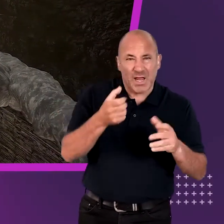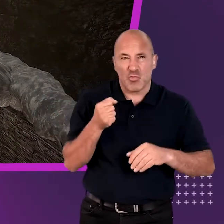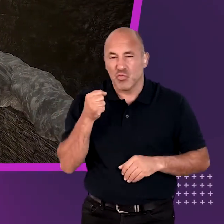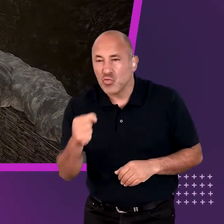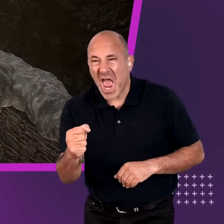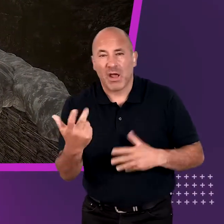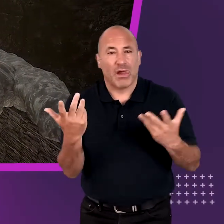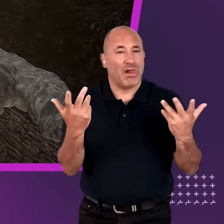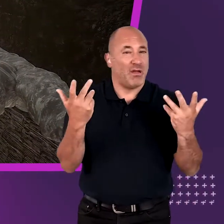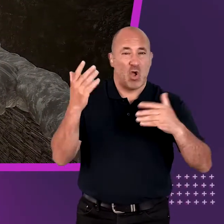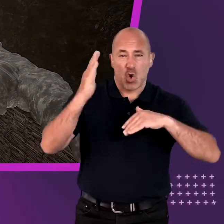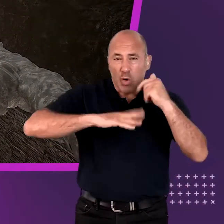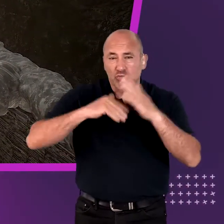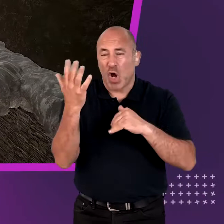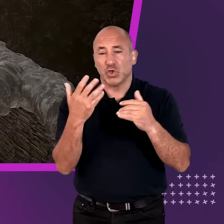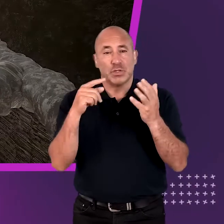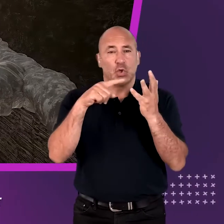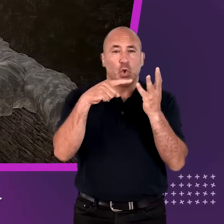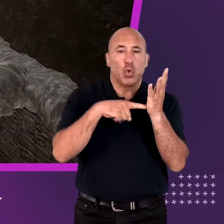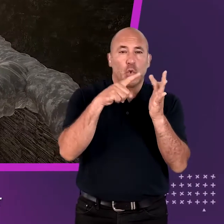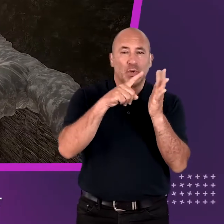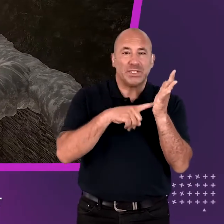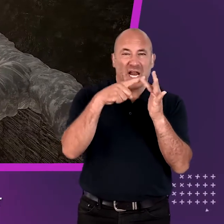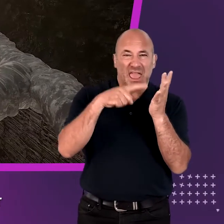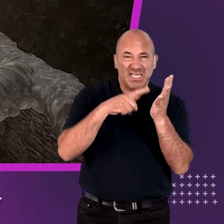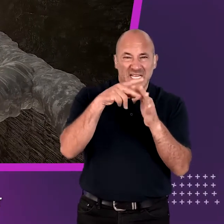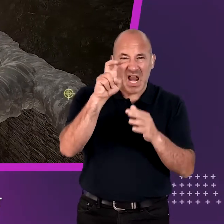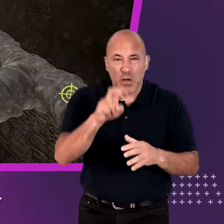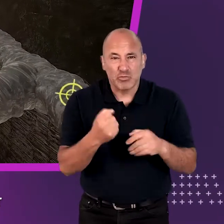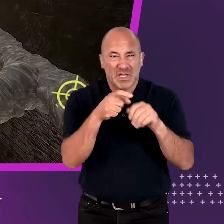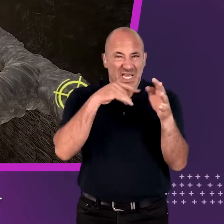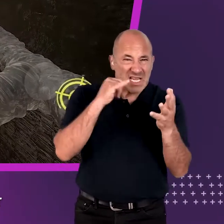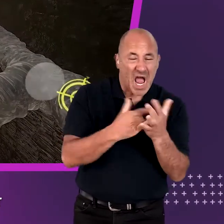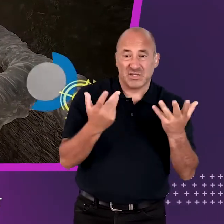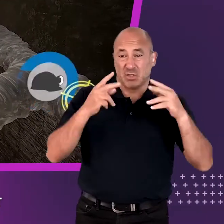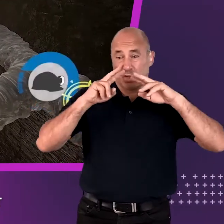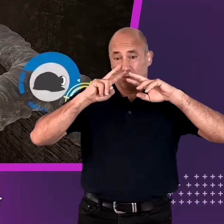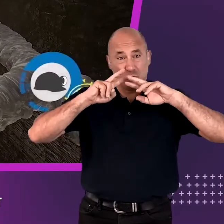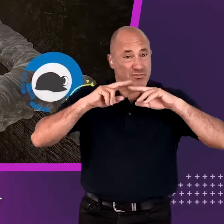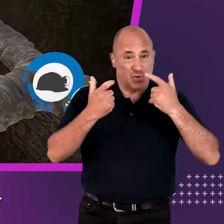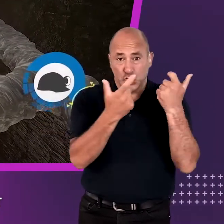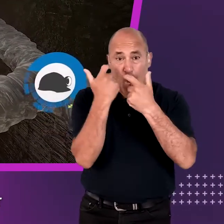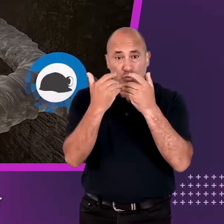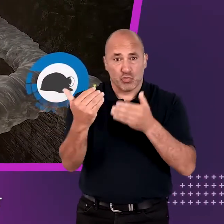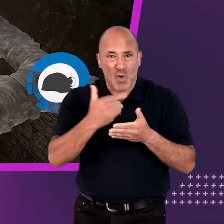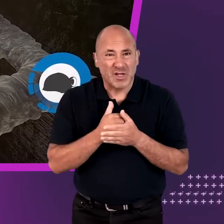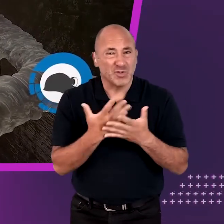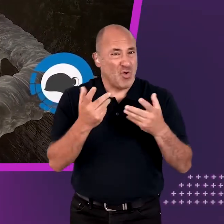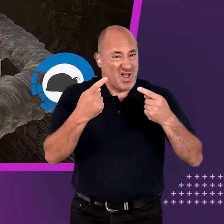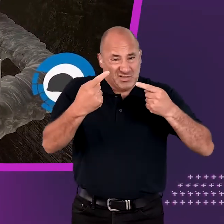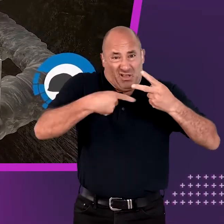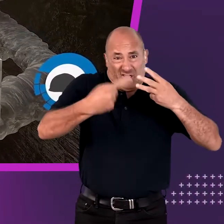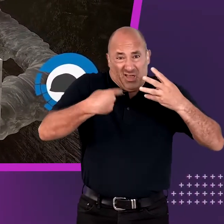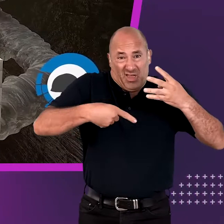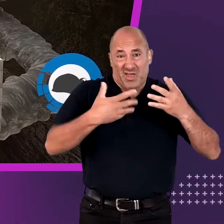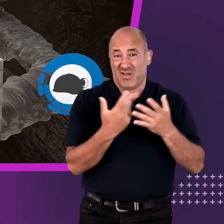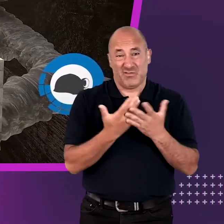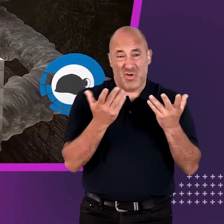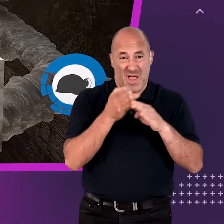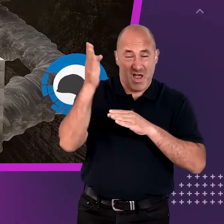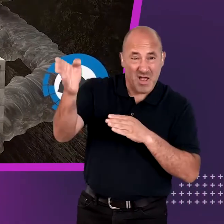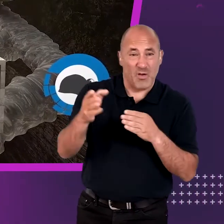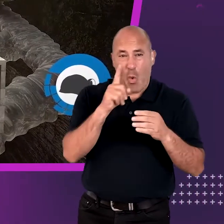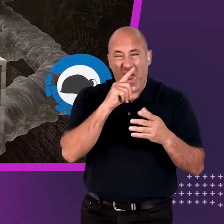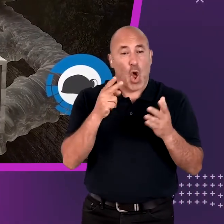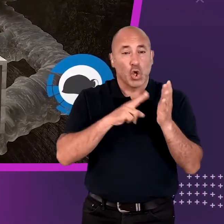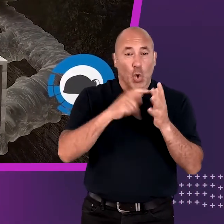inspection, especially for mining, rail, construction, utilities and search and rescue, with other potential applications